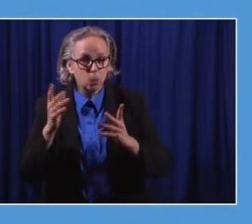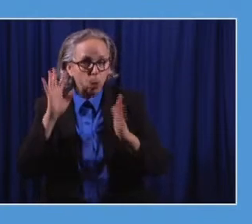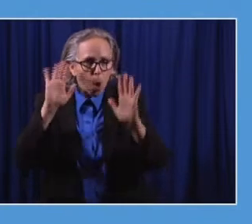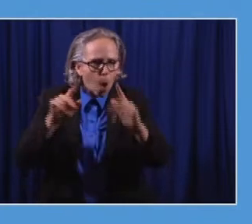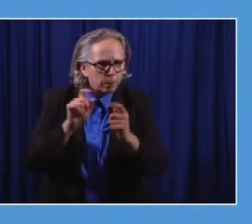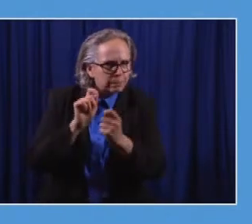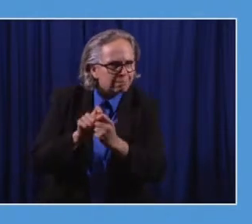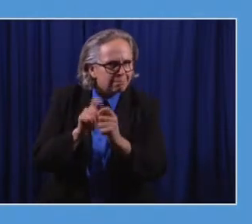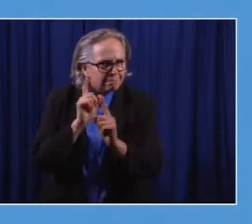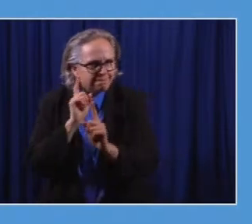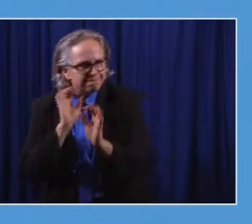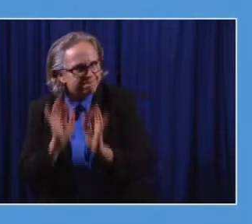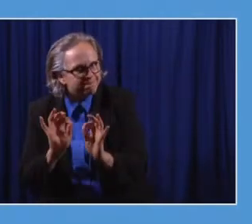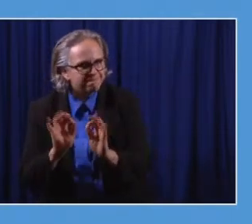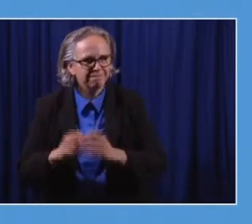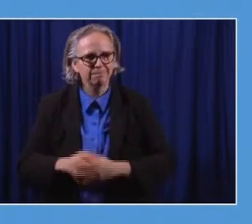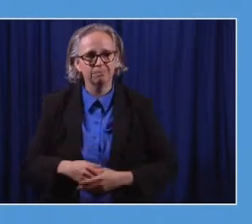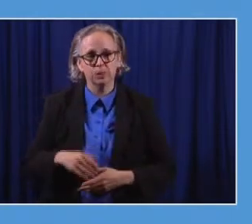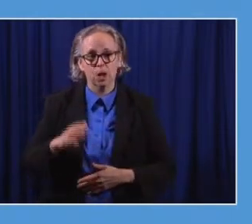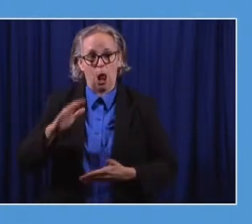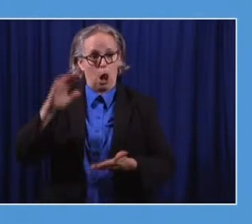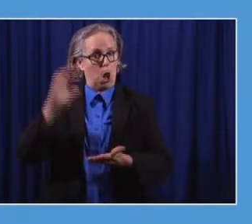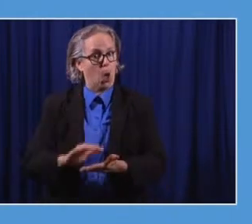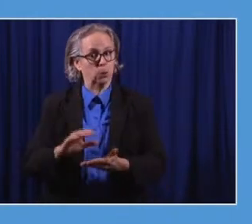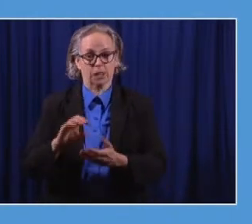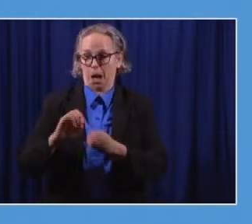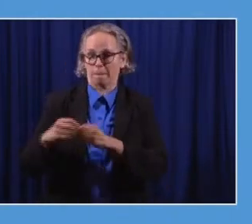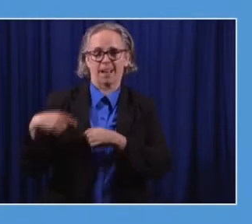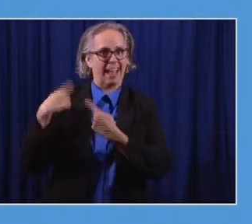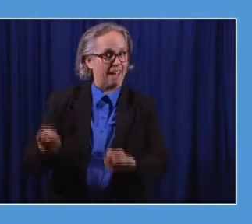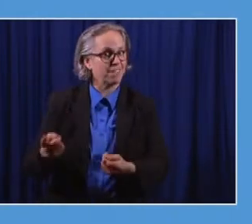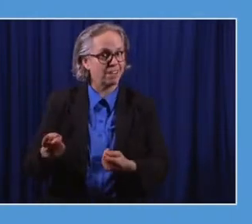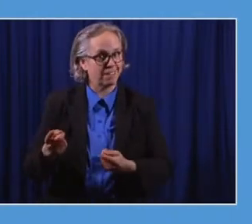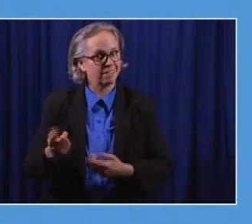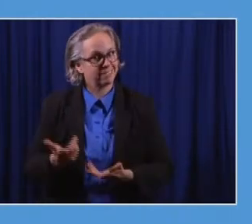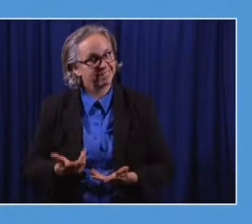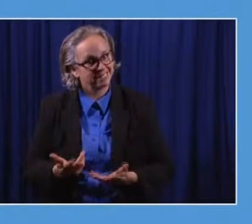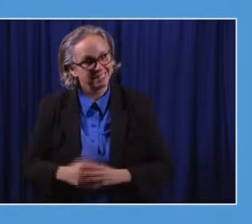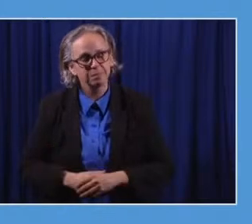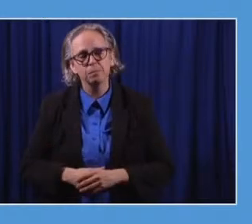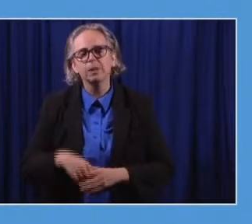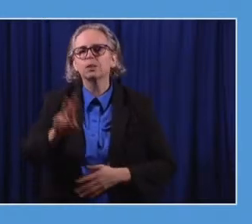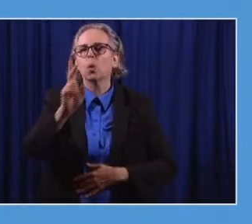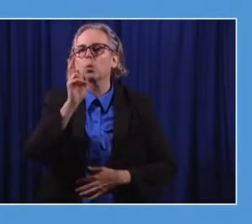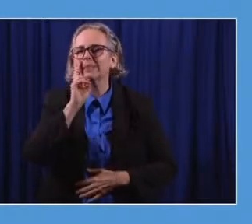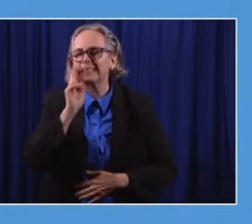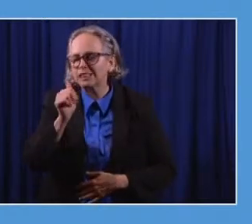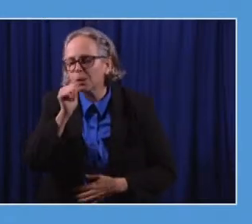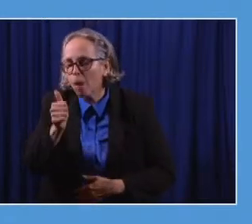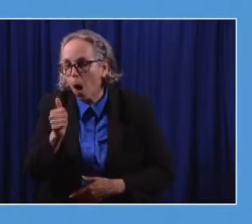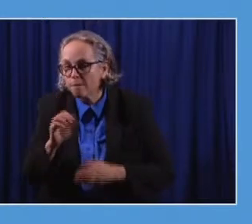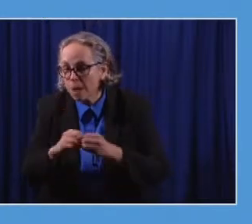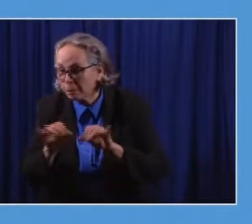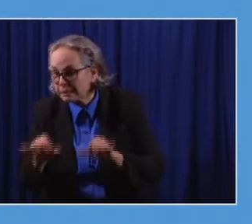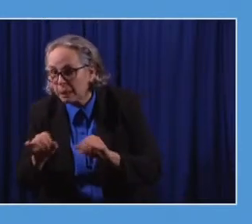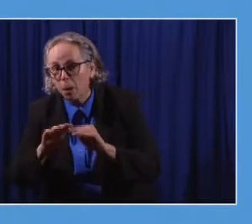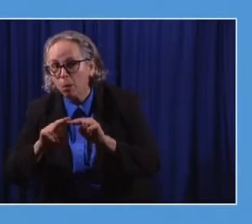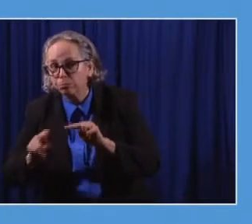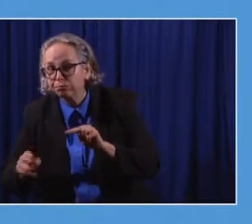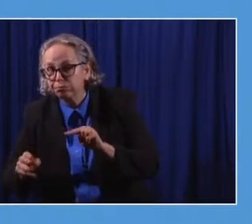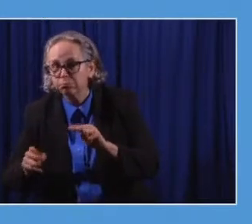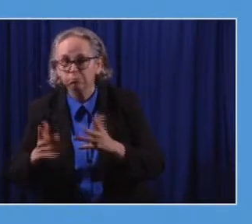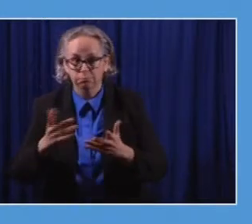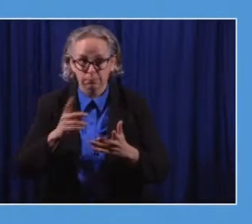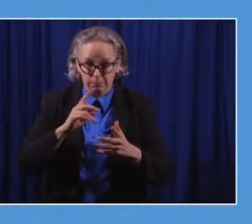of cases reported since September 8th. We'll look and see tomorrow about this time when we see the new numbers for the next day and see if we are really in a